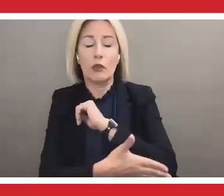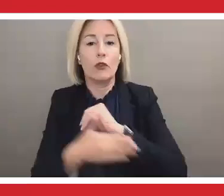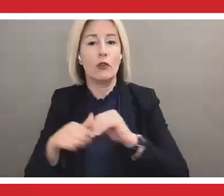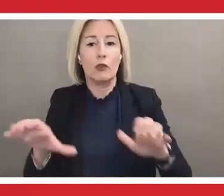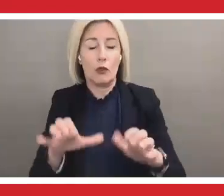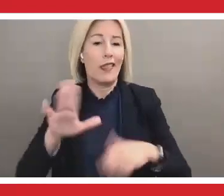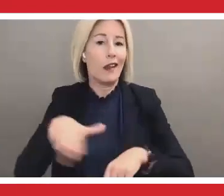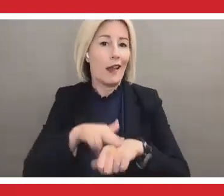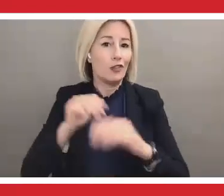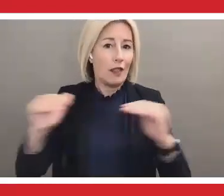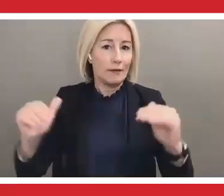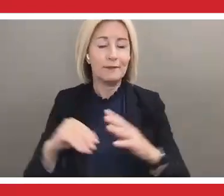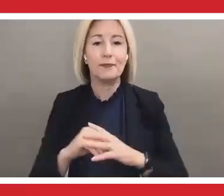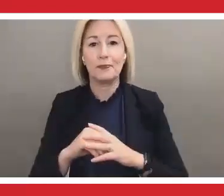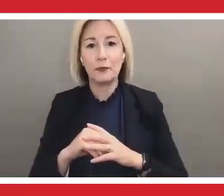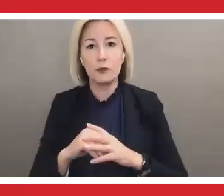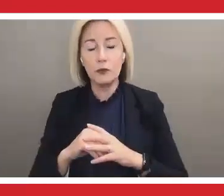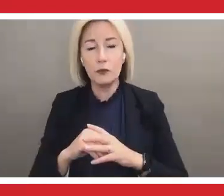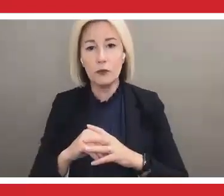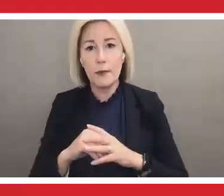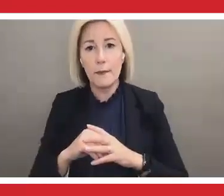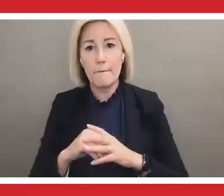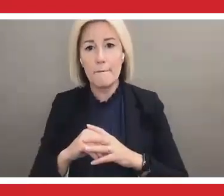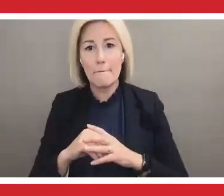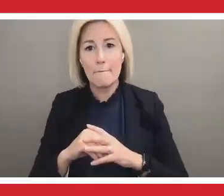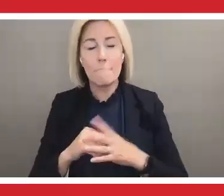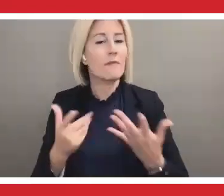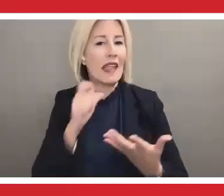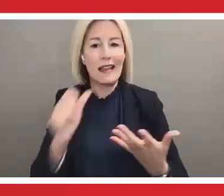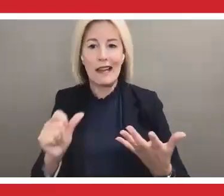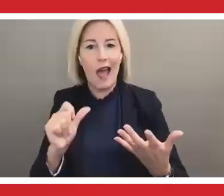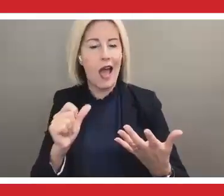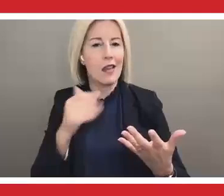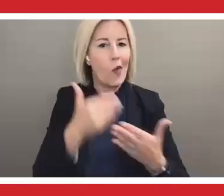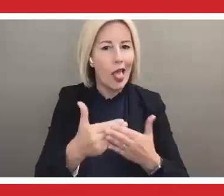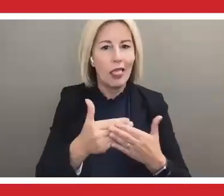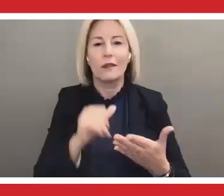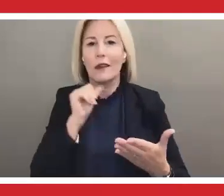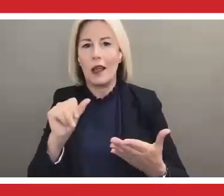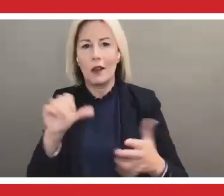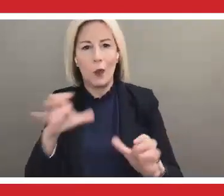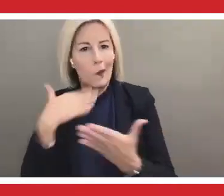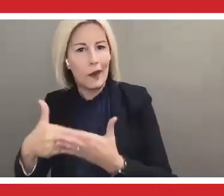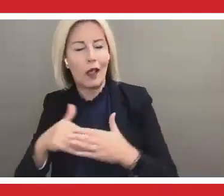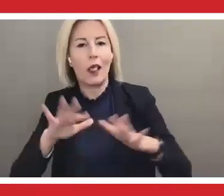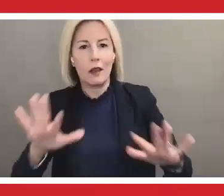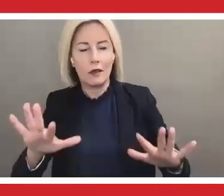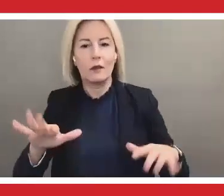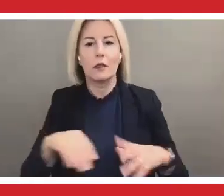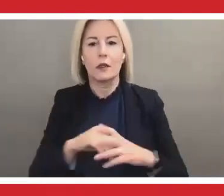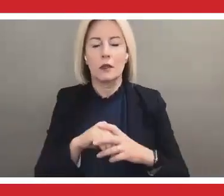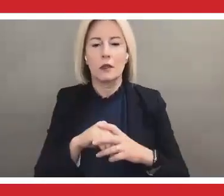level. So things are not so well, are not so mature. And this